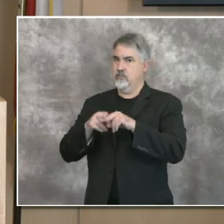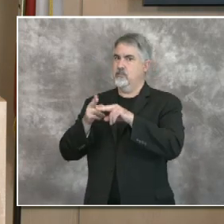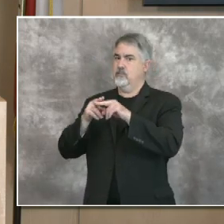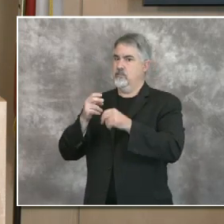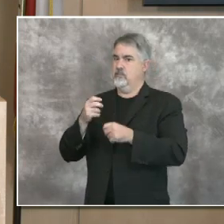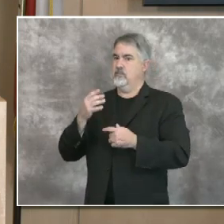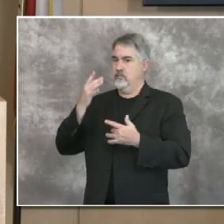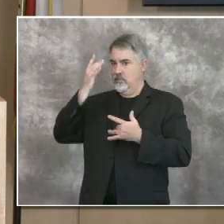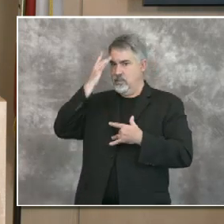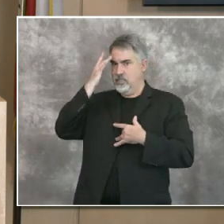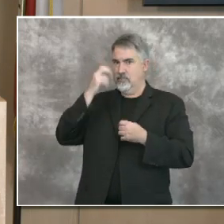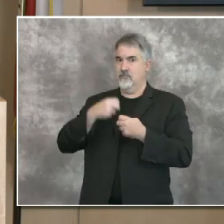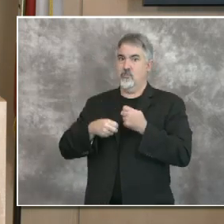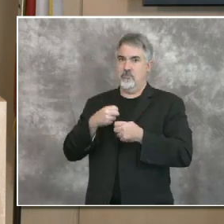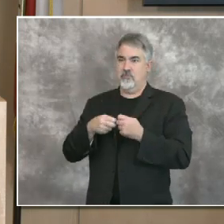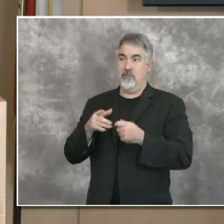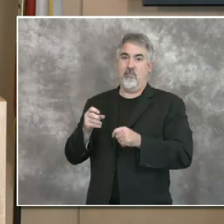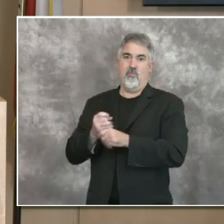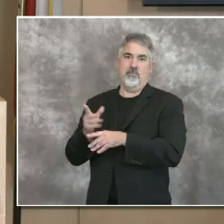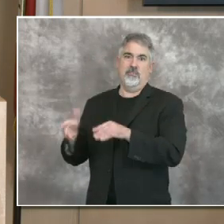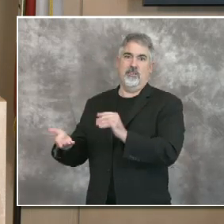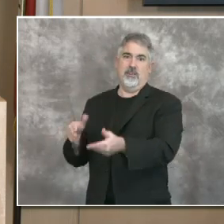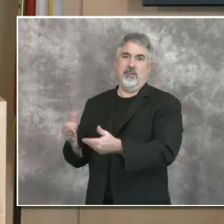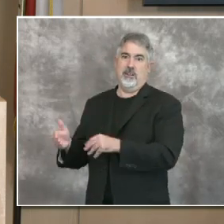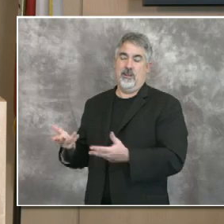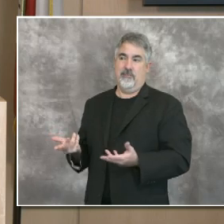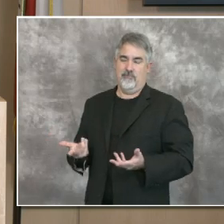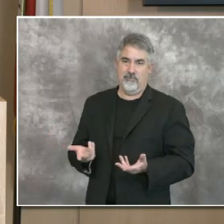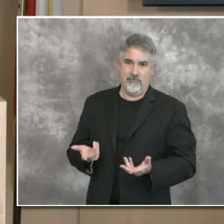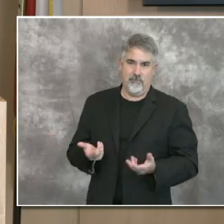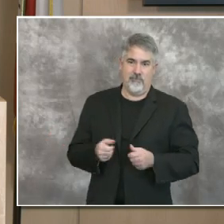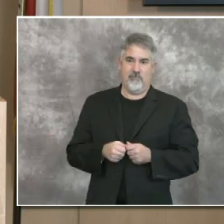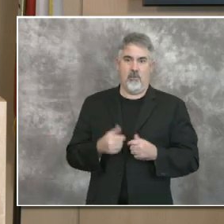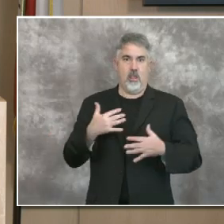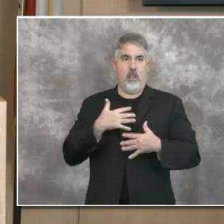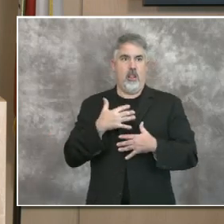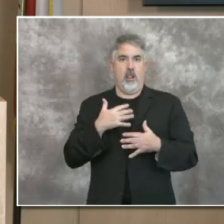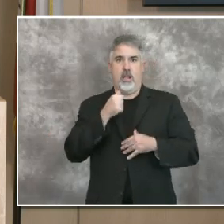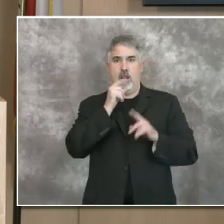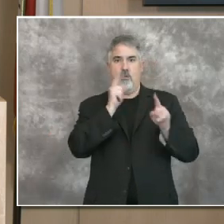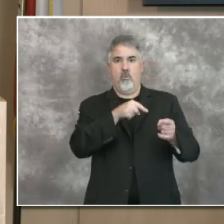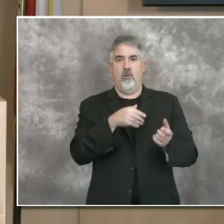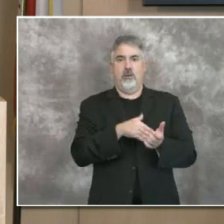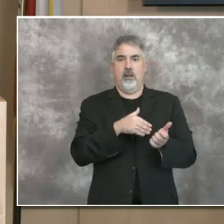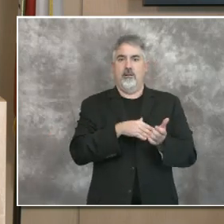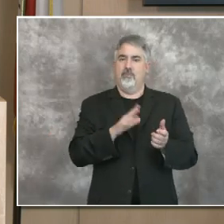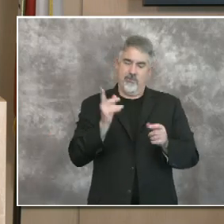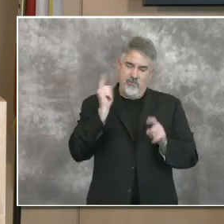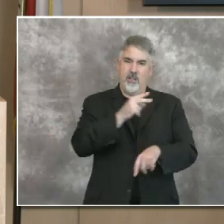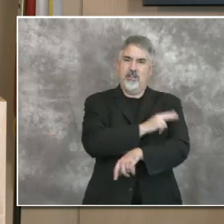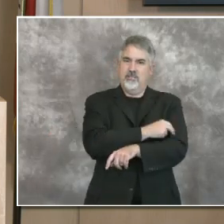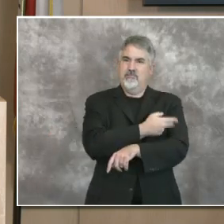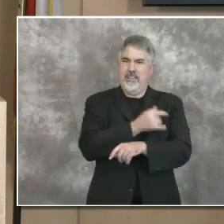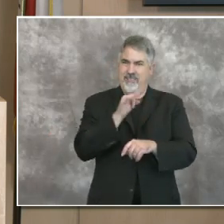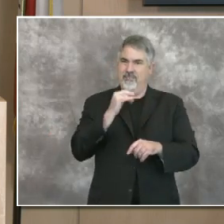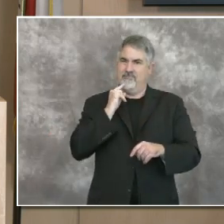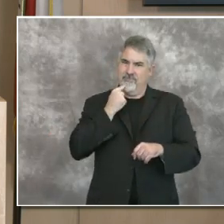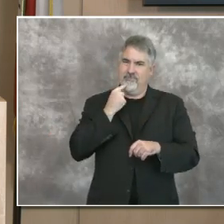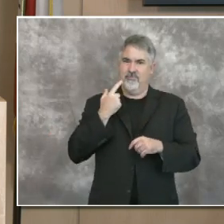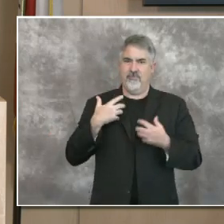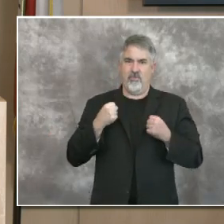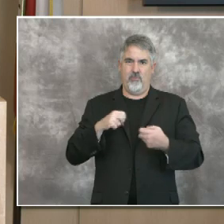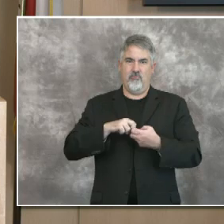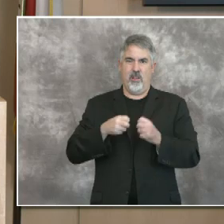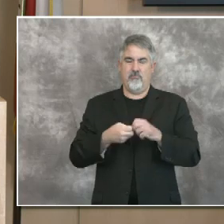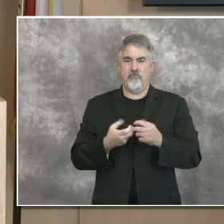perhaps even deaths. We're actually looking now at our recent death data to see if we have any trend like